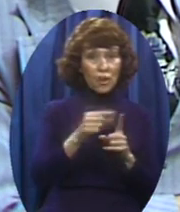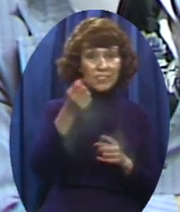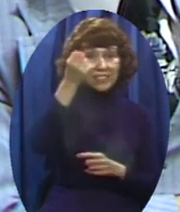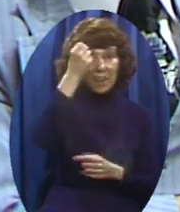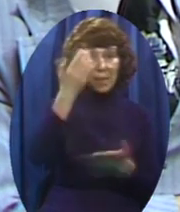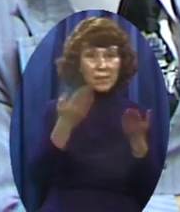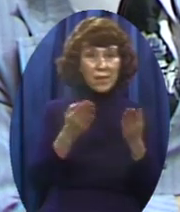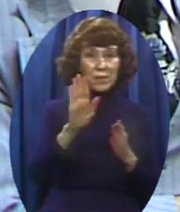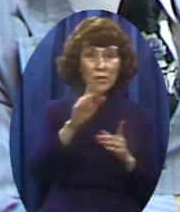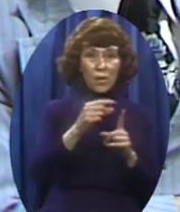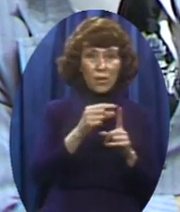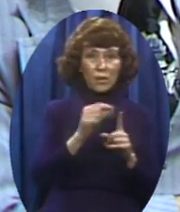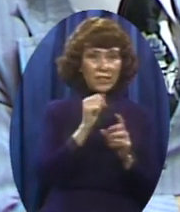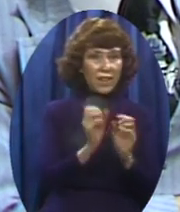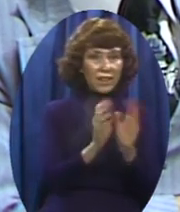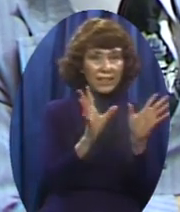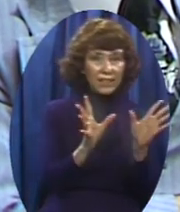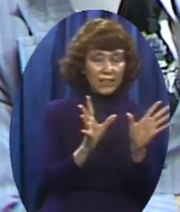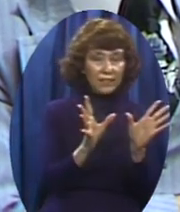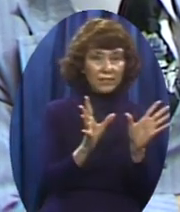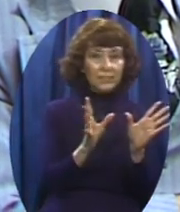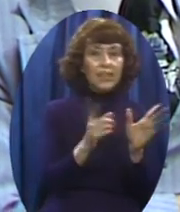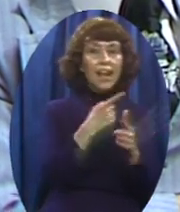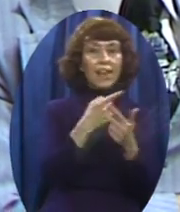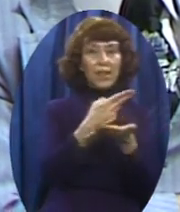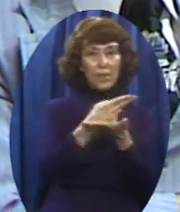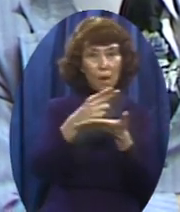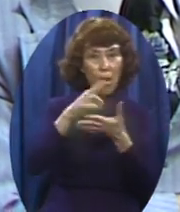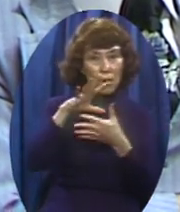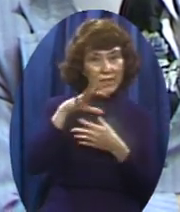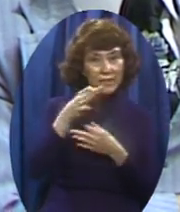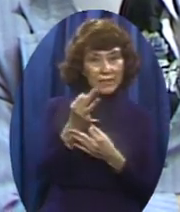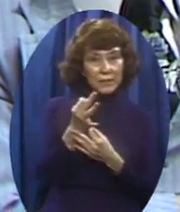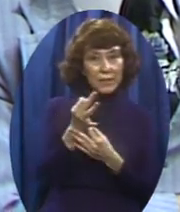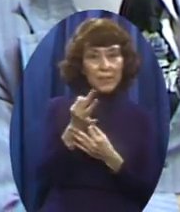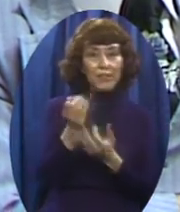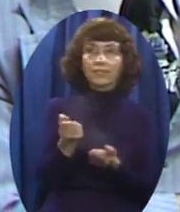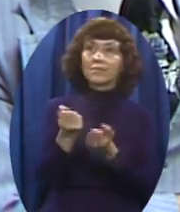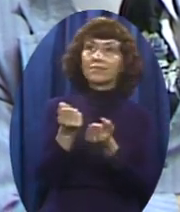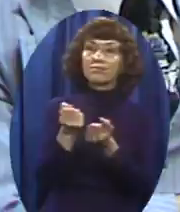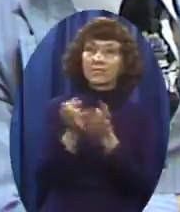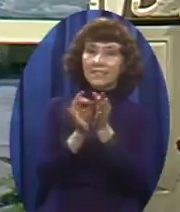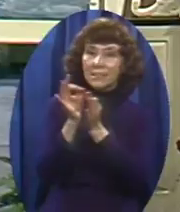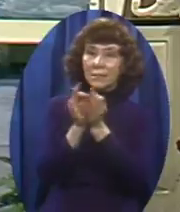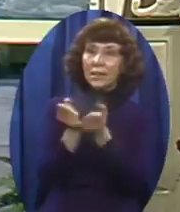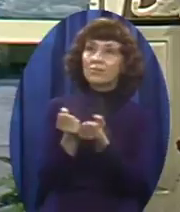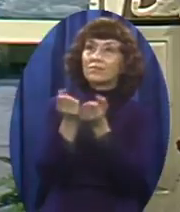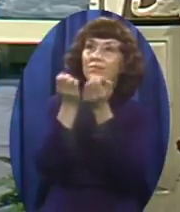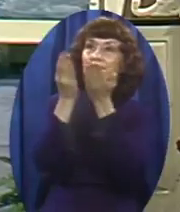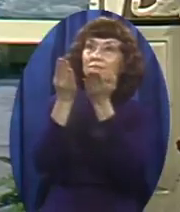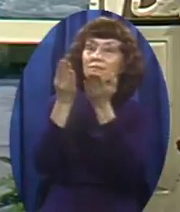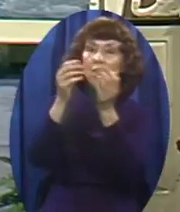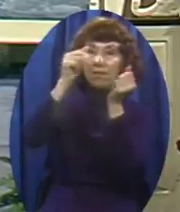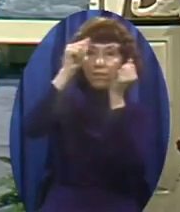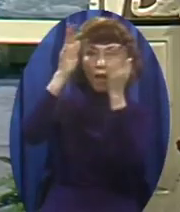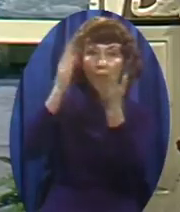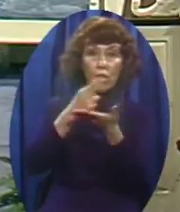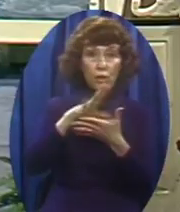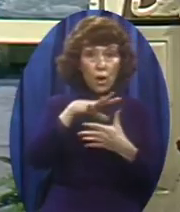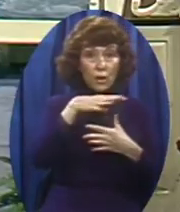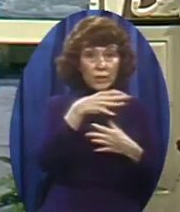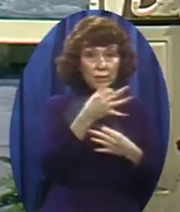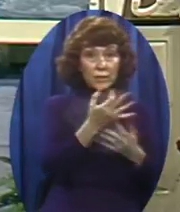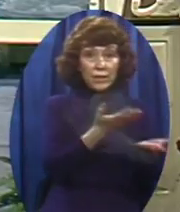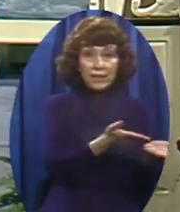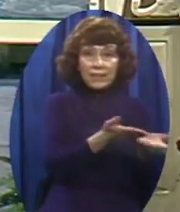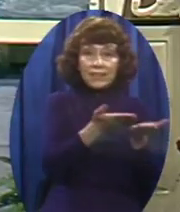to say. And then he says, I'll say it for you. With groanings which cannot be uttered, the Spirit of the Lord takes our prayers, our